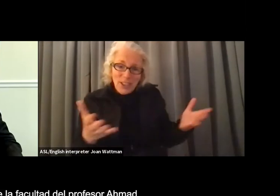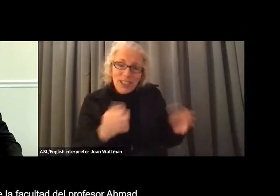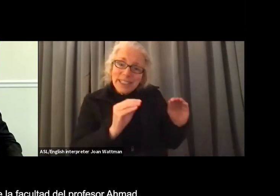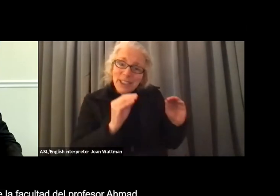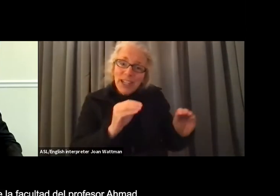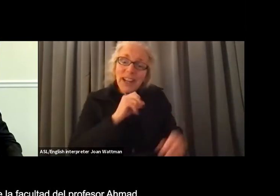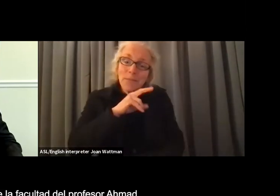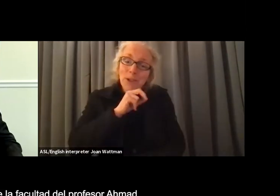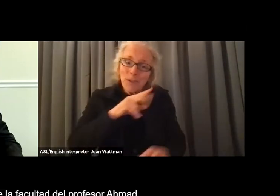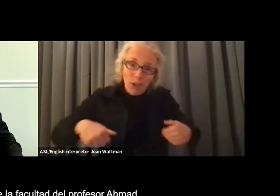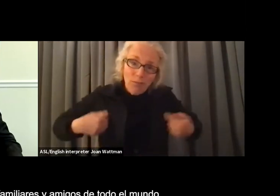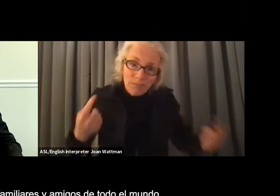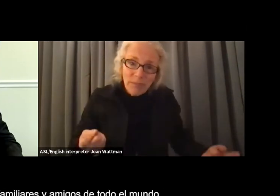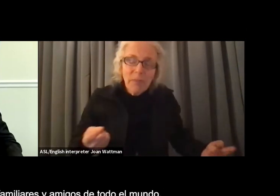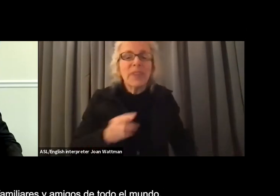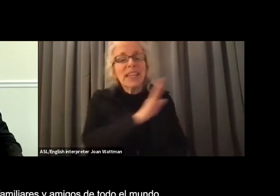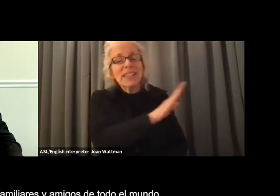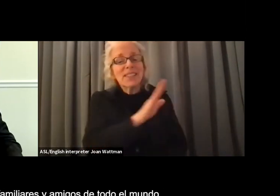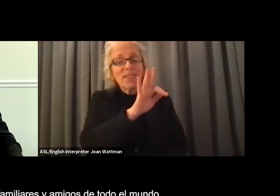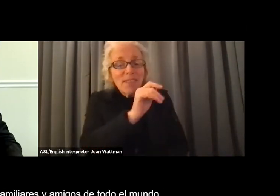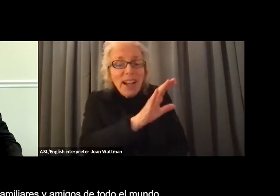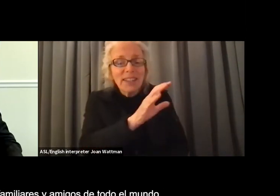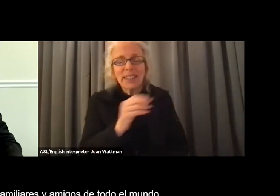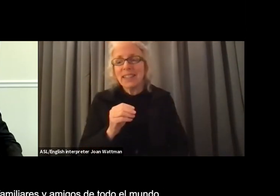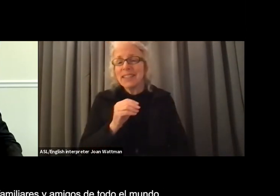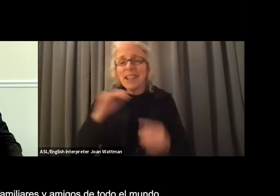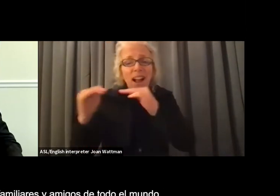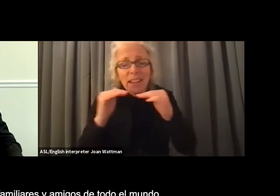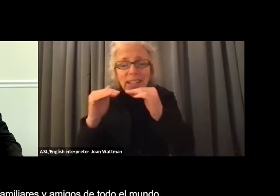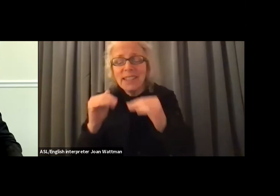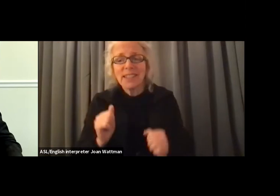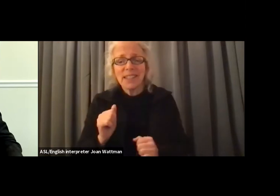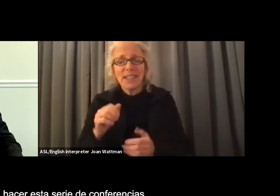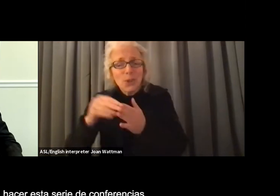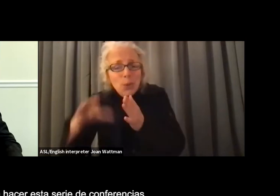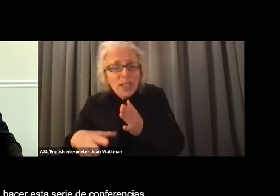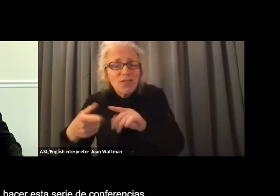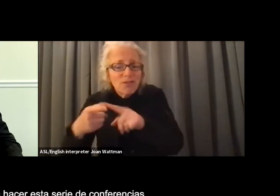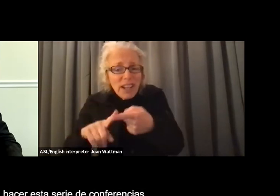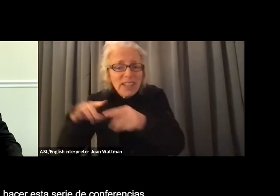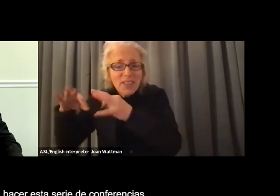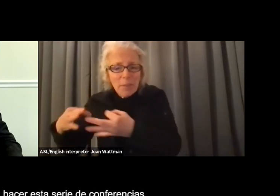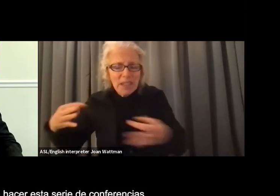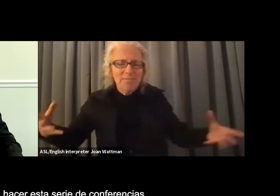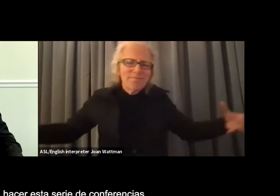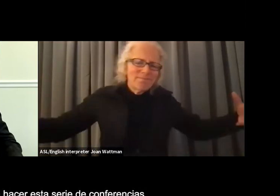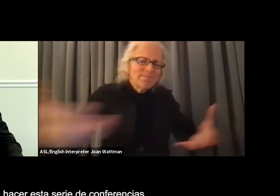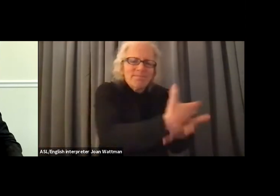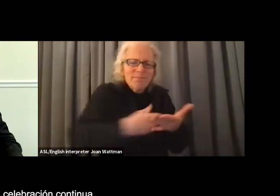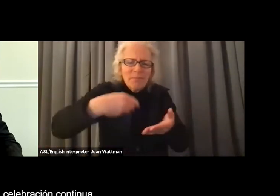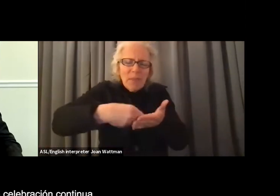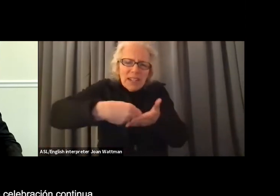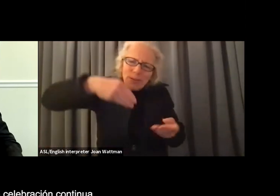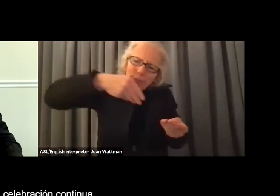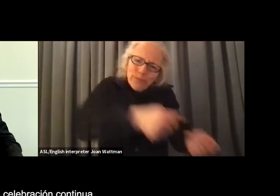Professor Ahmad's faculty colleagues, former students, family, and friends from around the globe joined together to make this lecture series